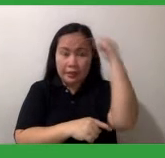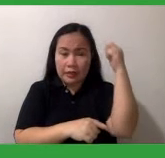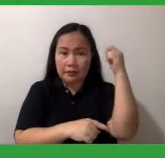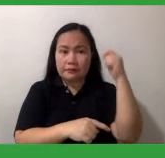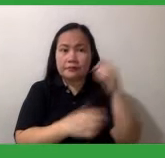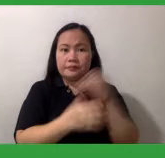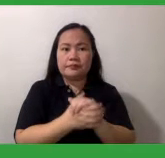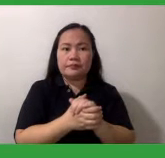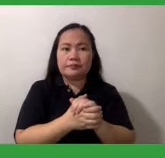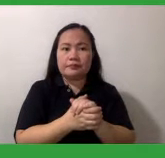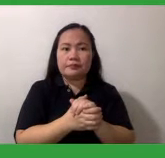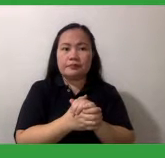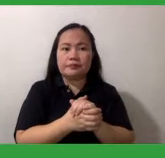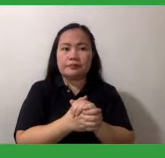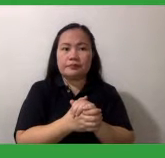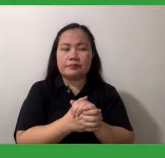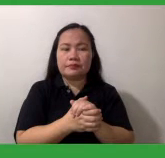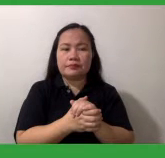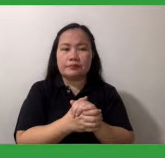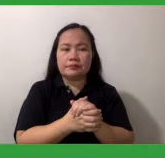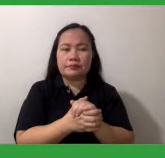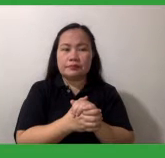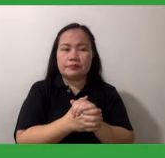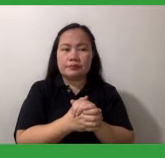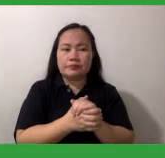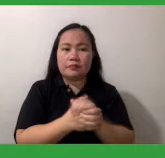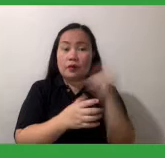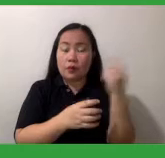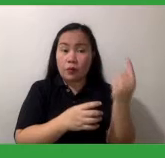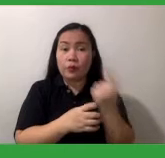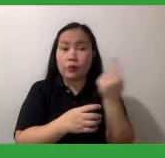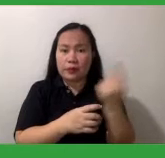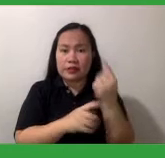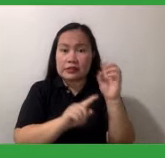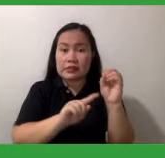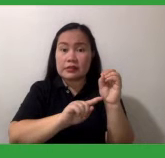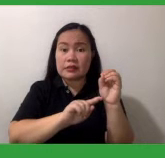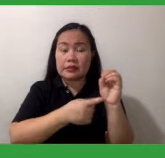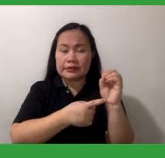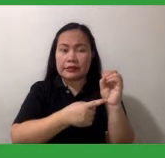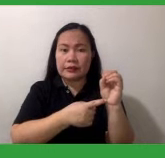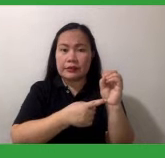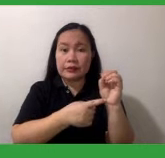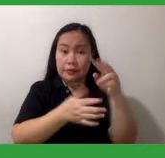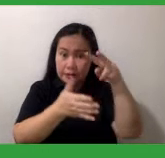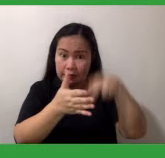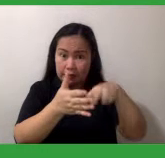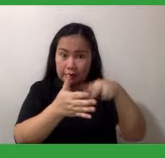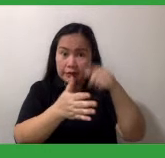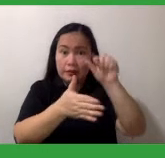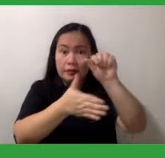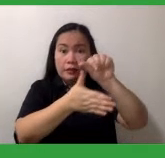outer scale, so we will measure or draw an angle in clockwise direction.